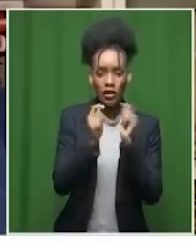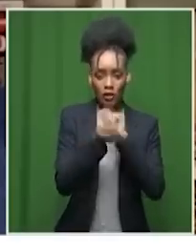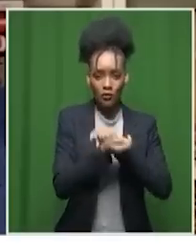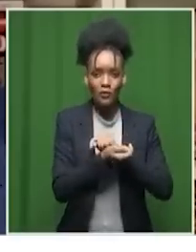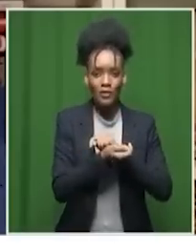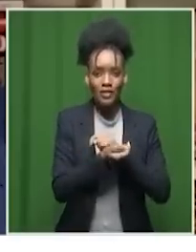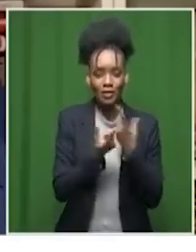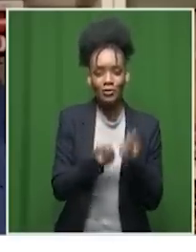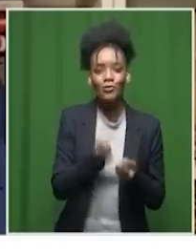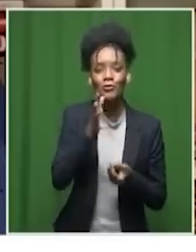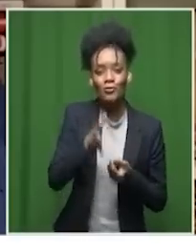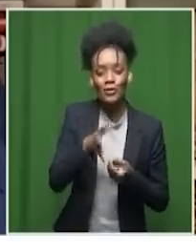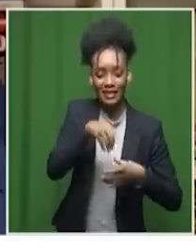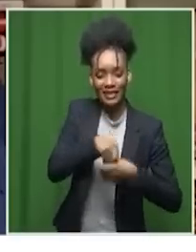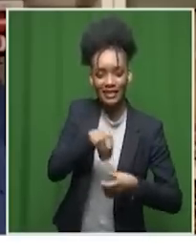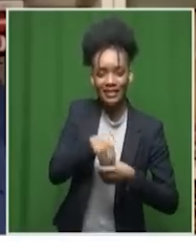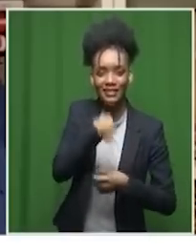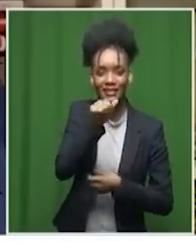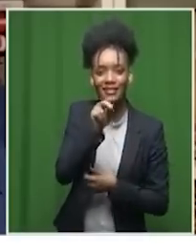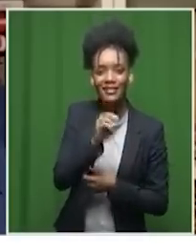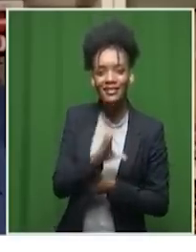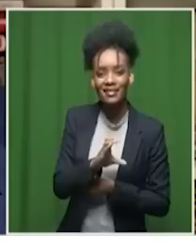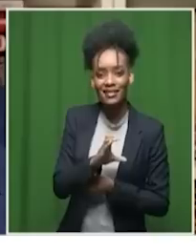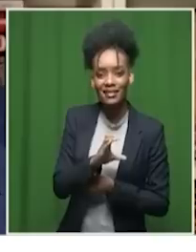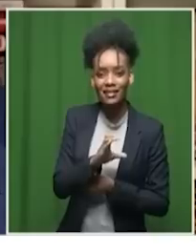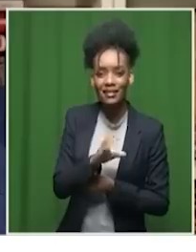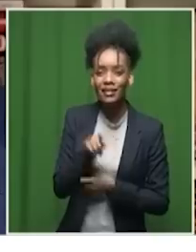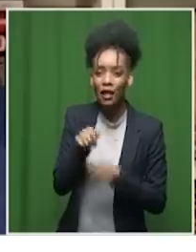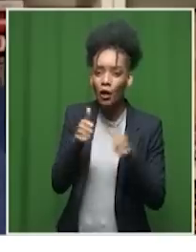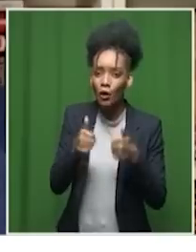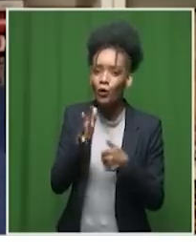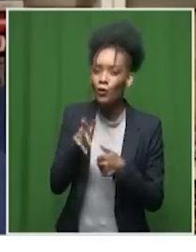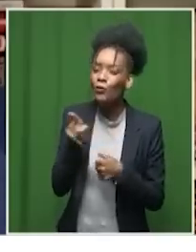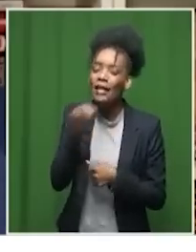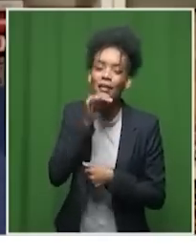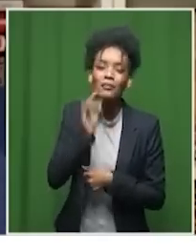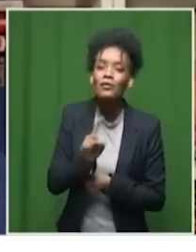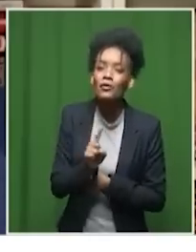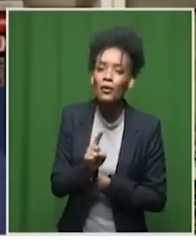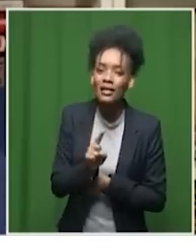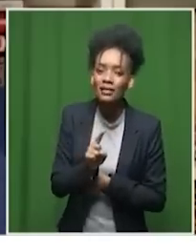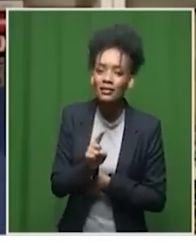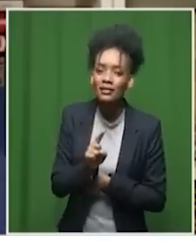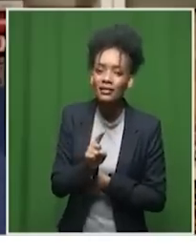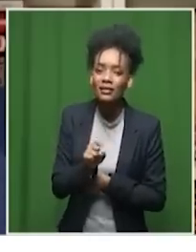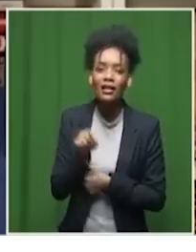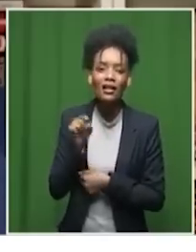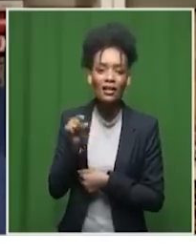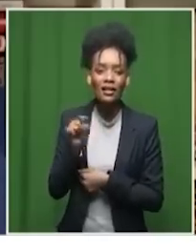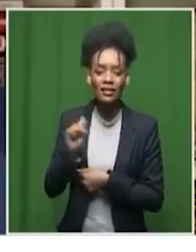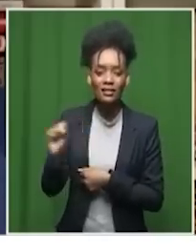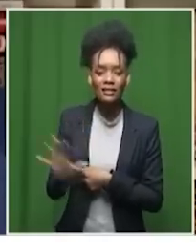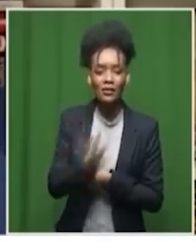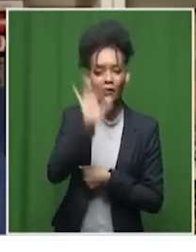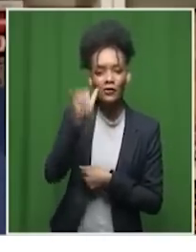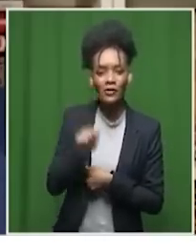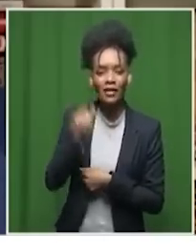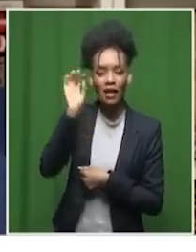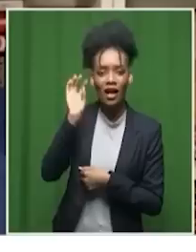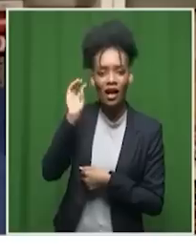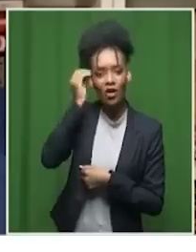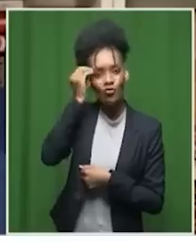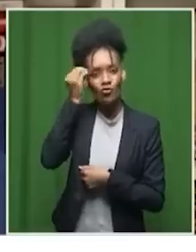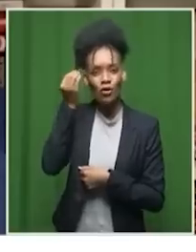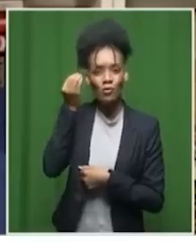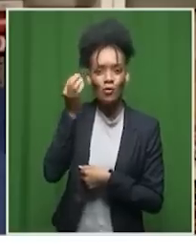ANC, what does that mean? And how is that in the interest of South Africans as opposed to the